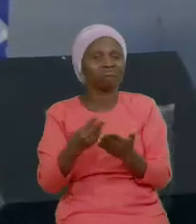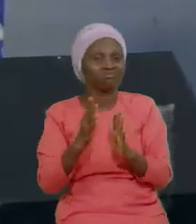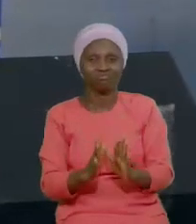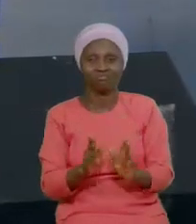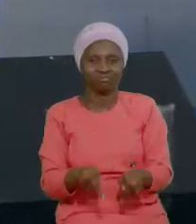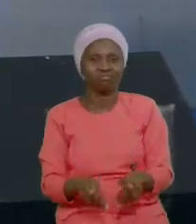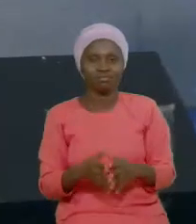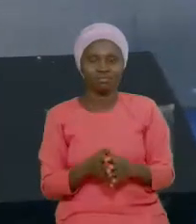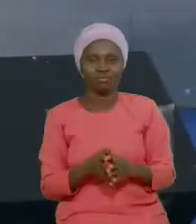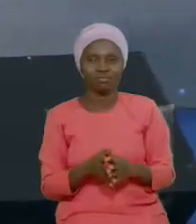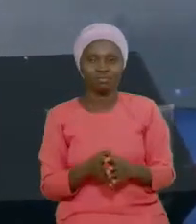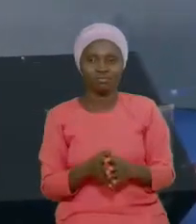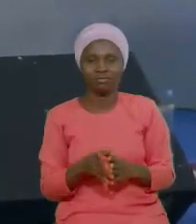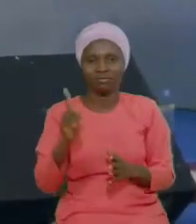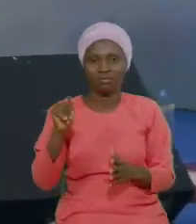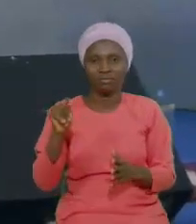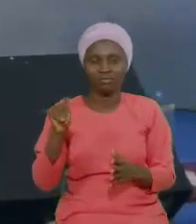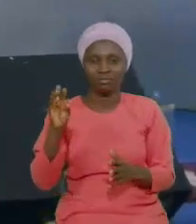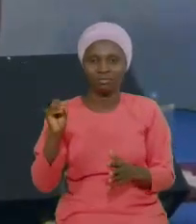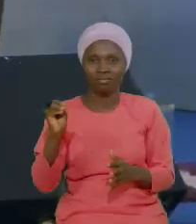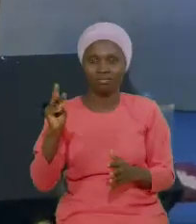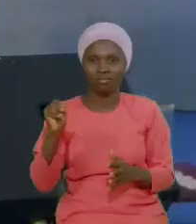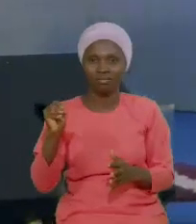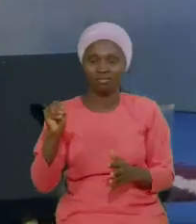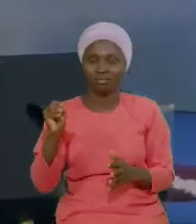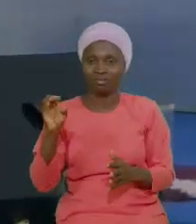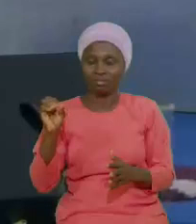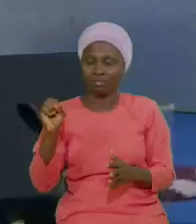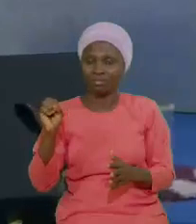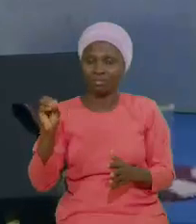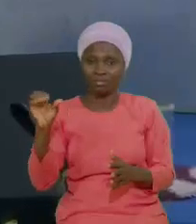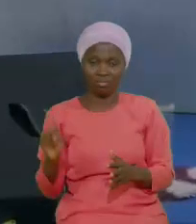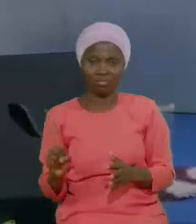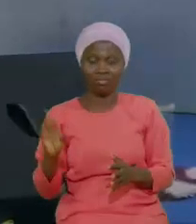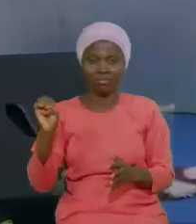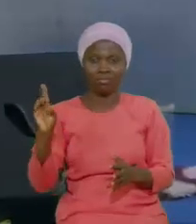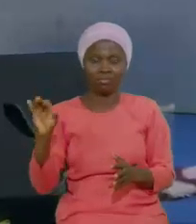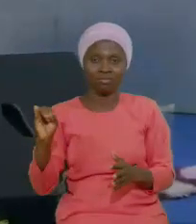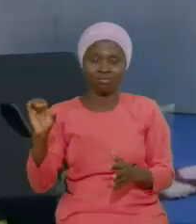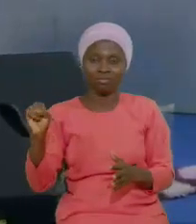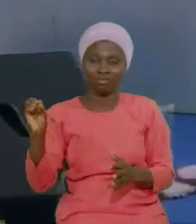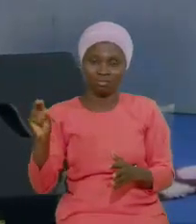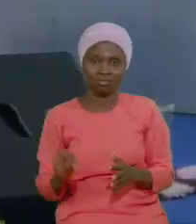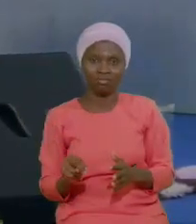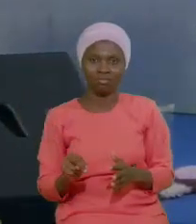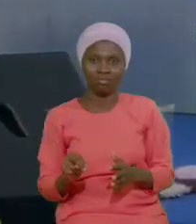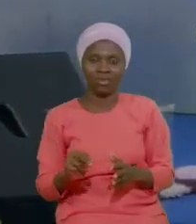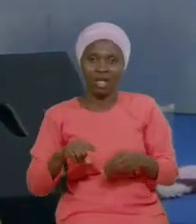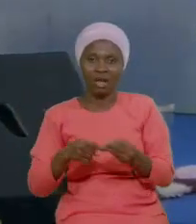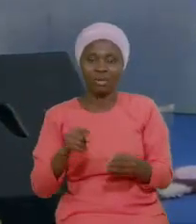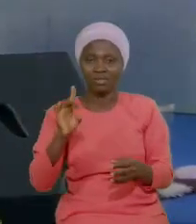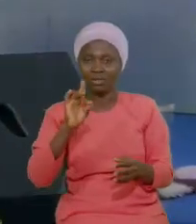failure. Thomas Edison, after 800, 900 times, he kept on failing.